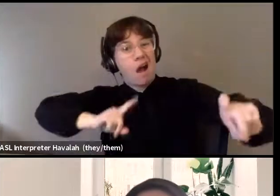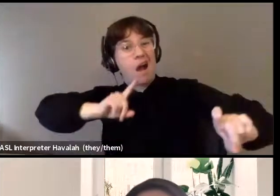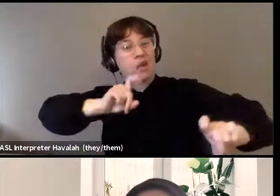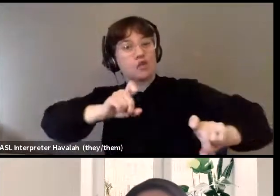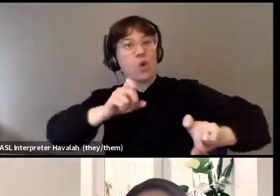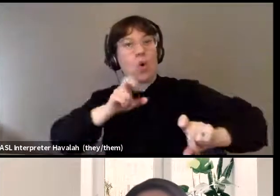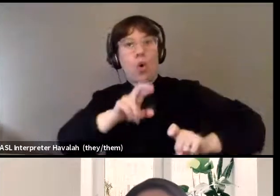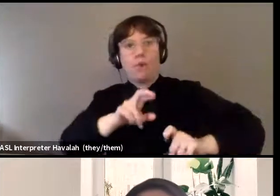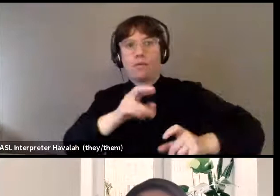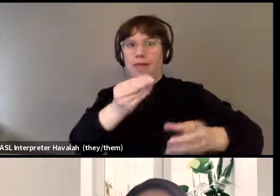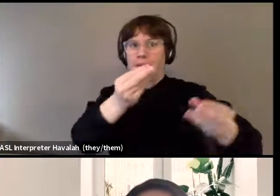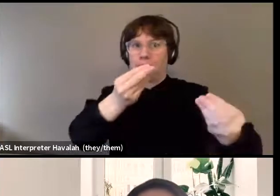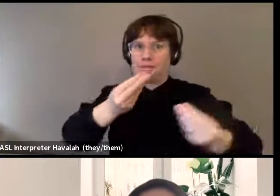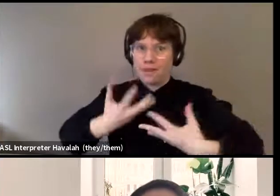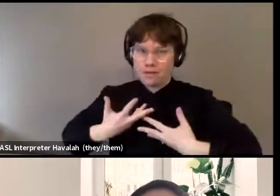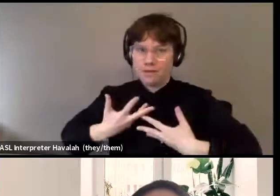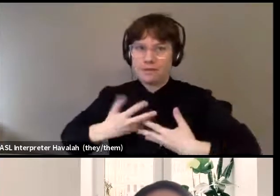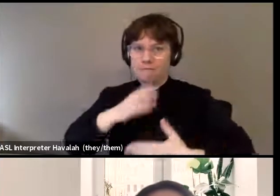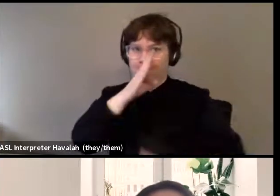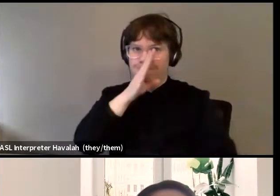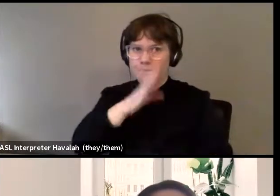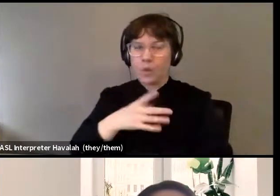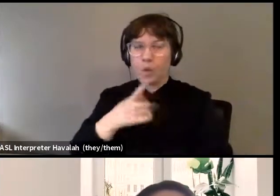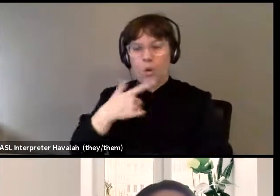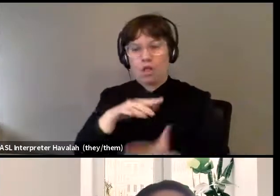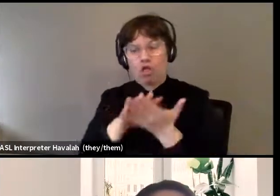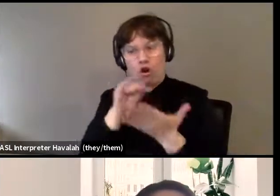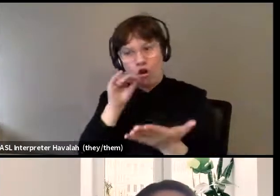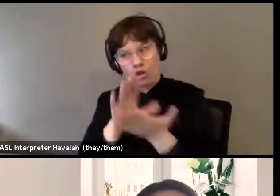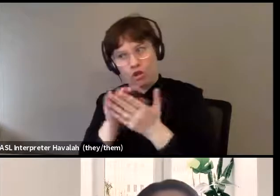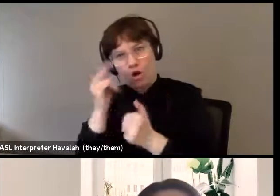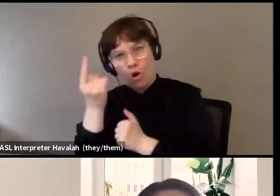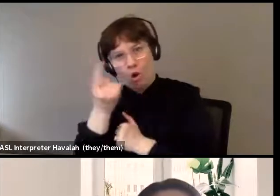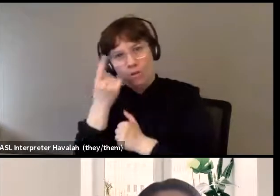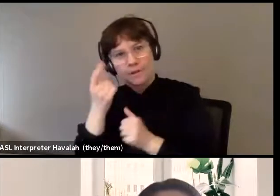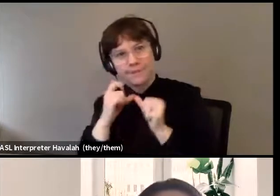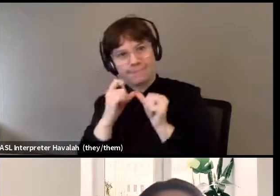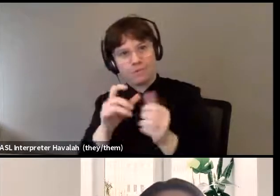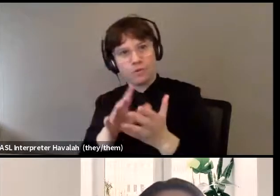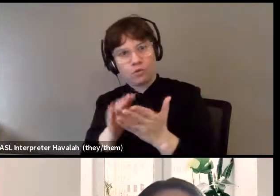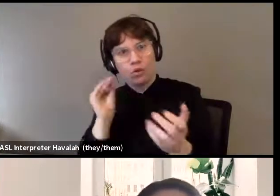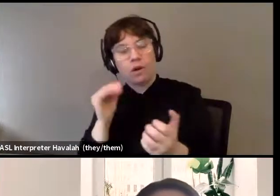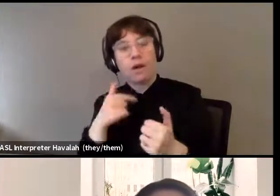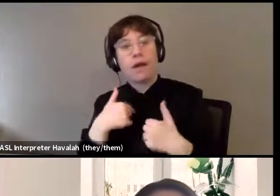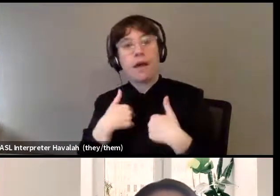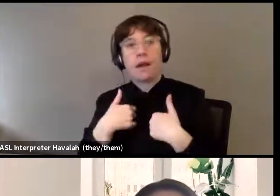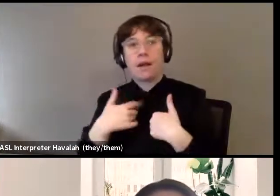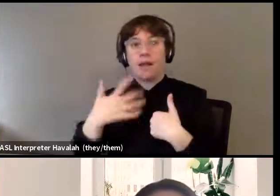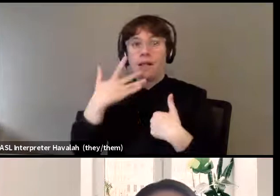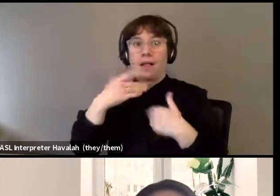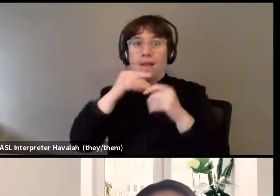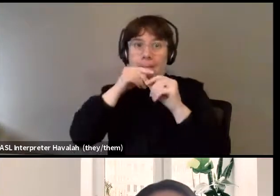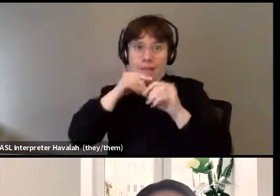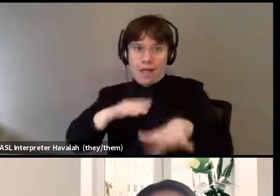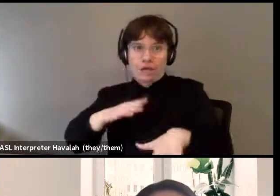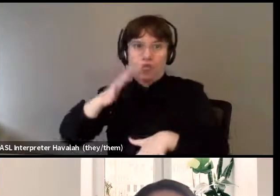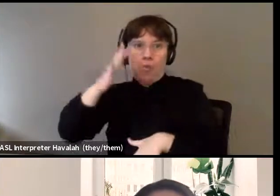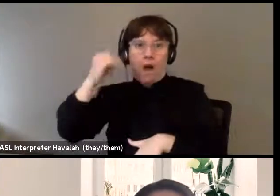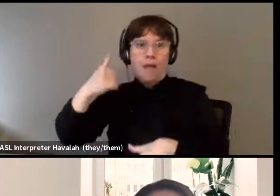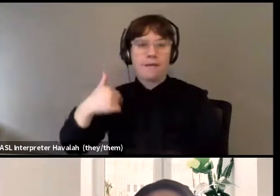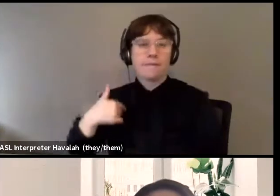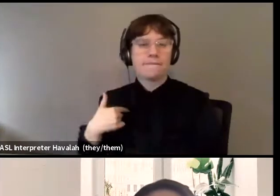communicate to us. So we're constantly learning. And then also we've been very blessed to be able to